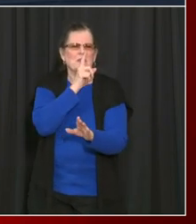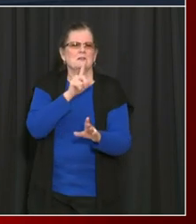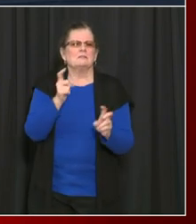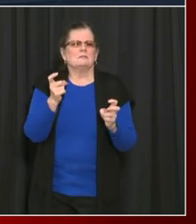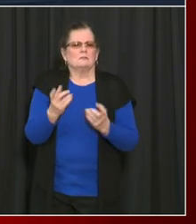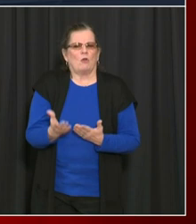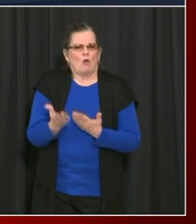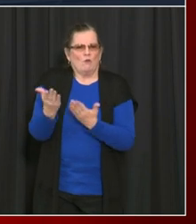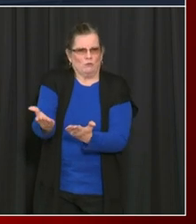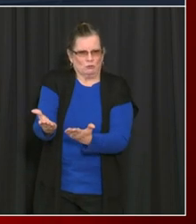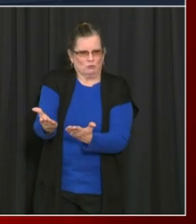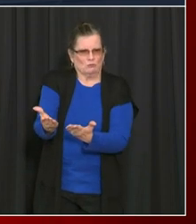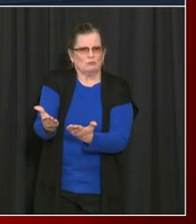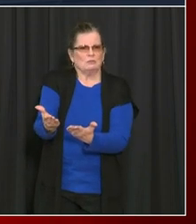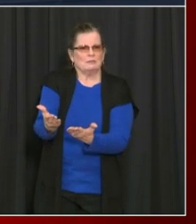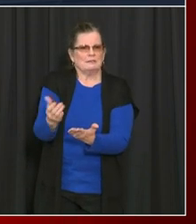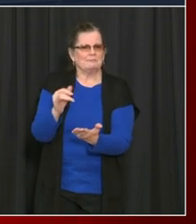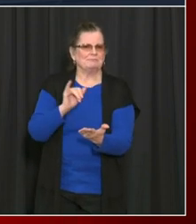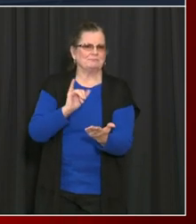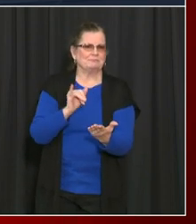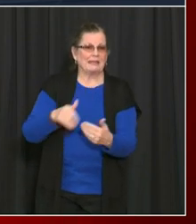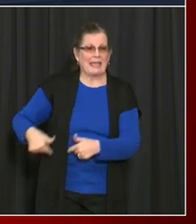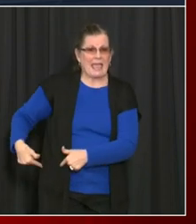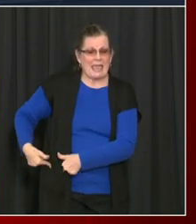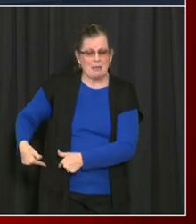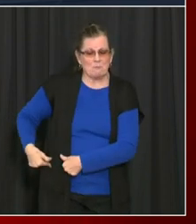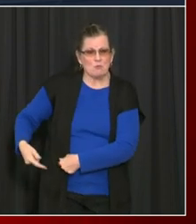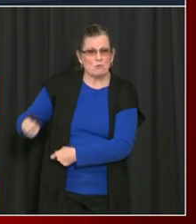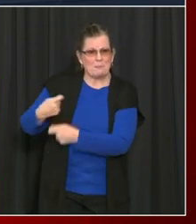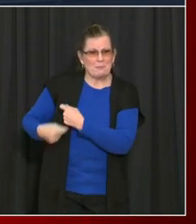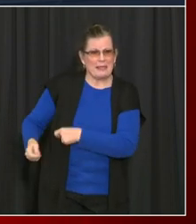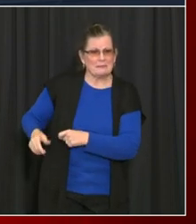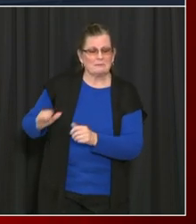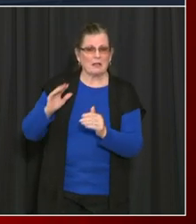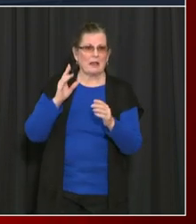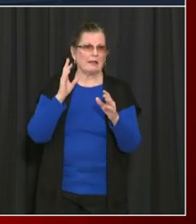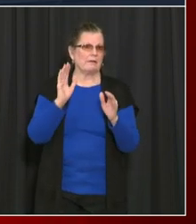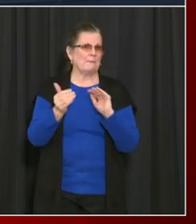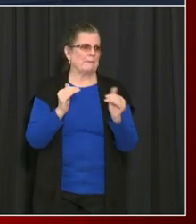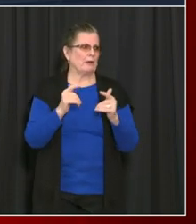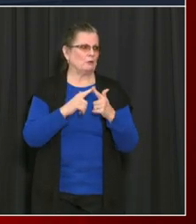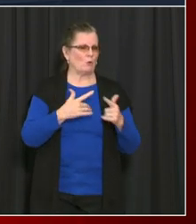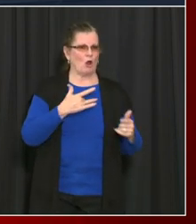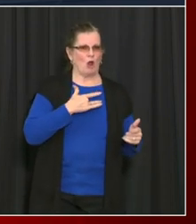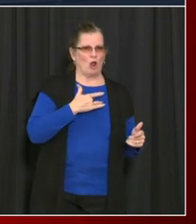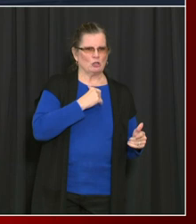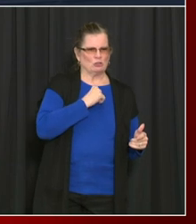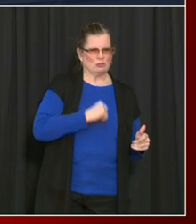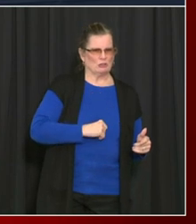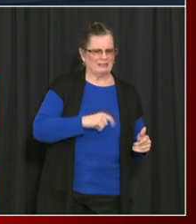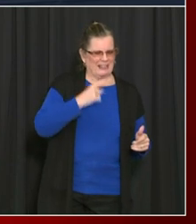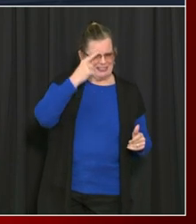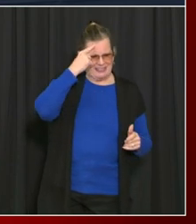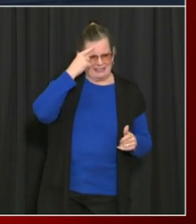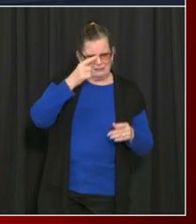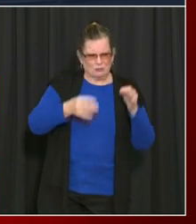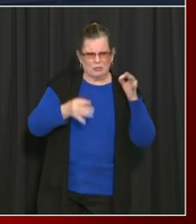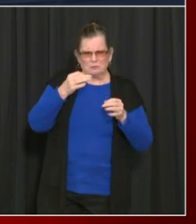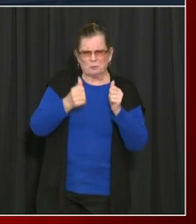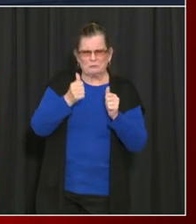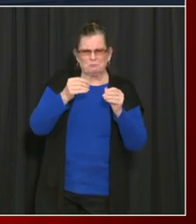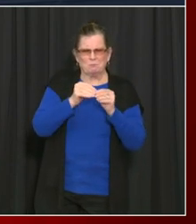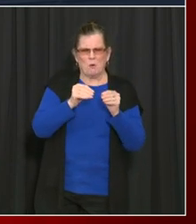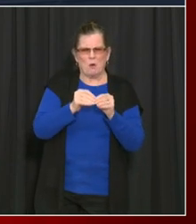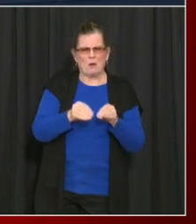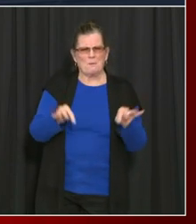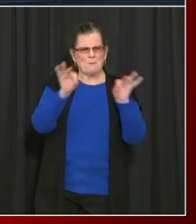saying hip replacements versus vascular surgeries, et cetera, but leaving it to the discretion of the healthcare